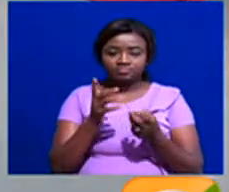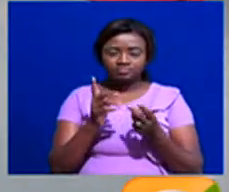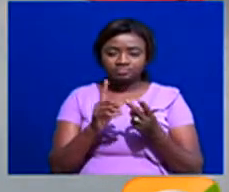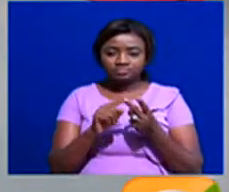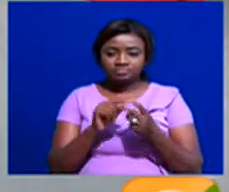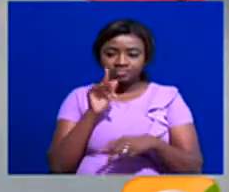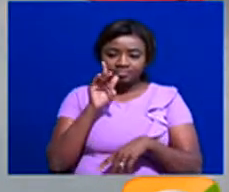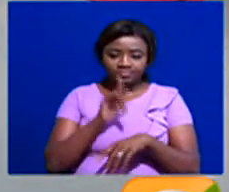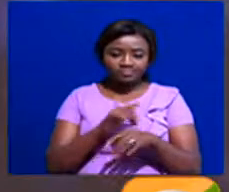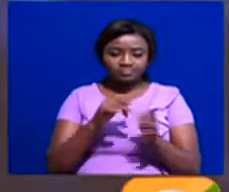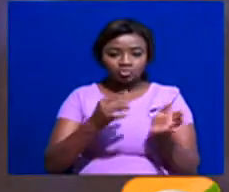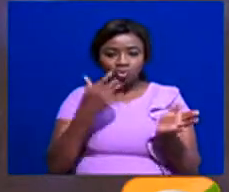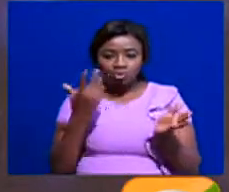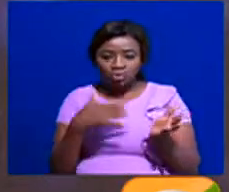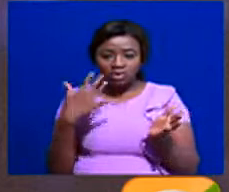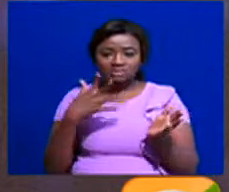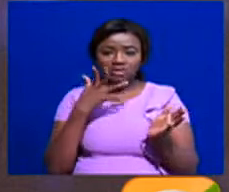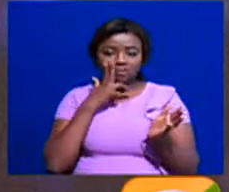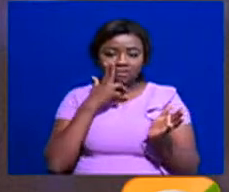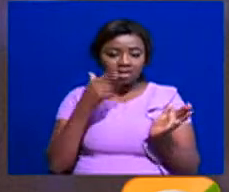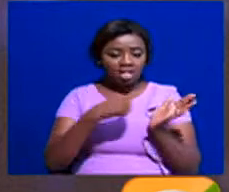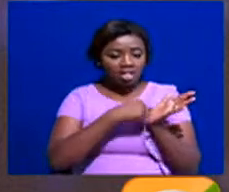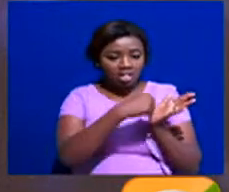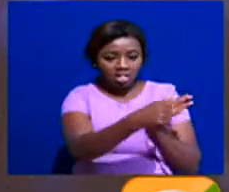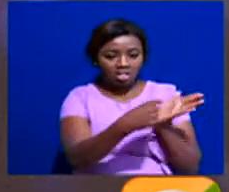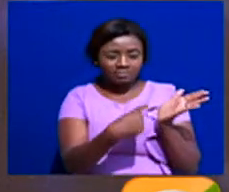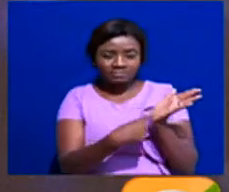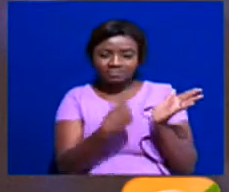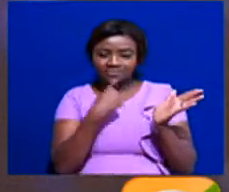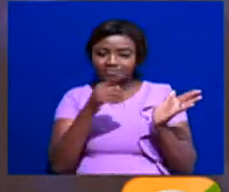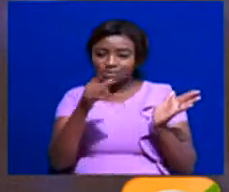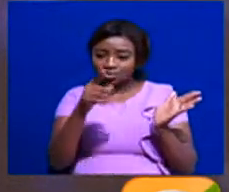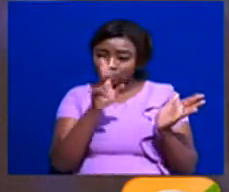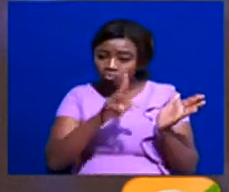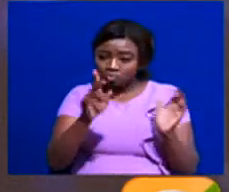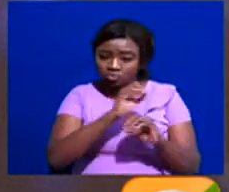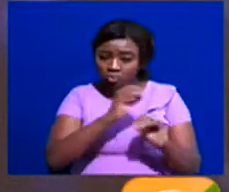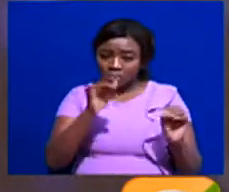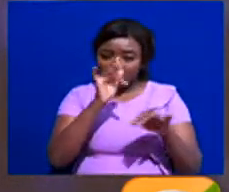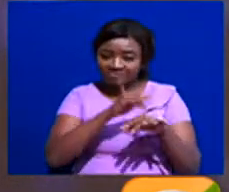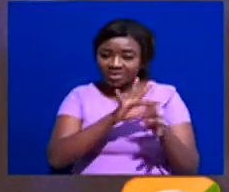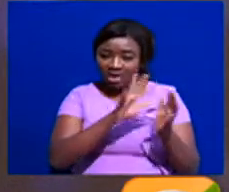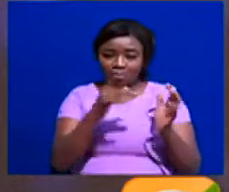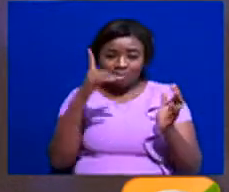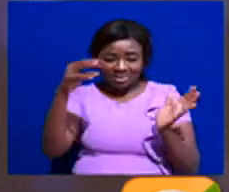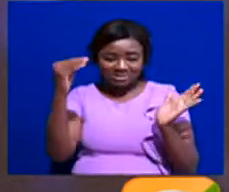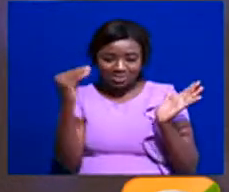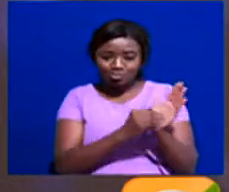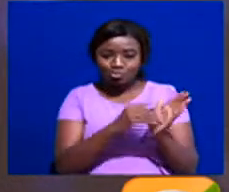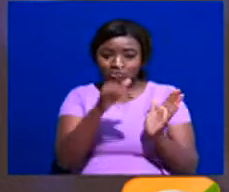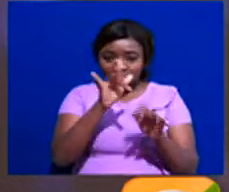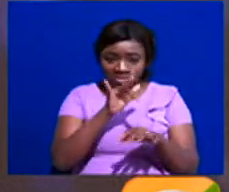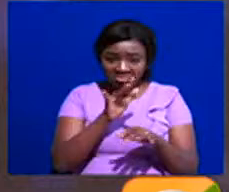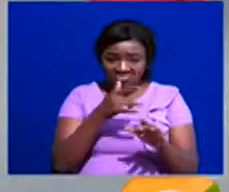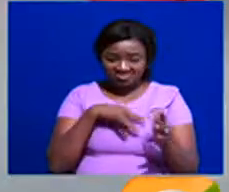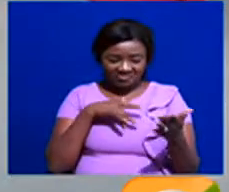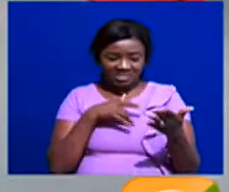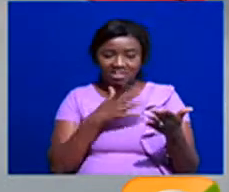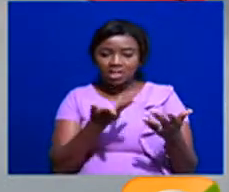image warnings on packages of cigarettes, does that deter you from this? Yes, because